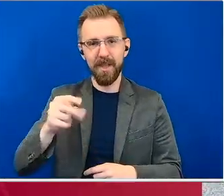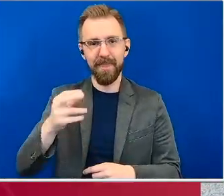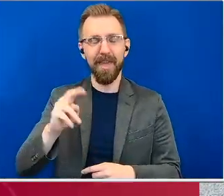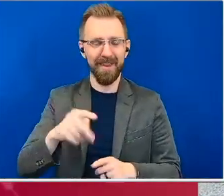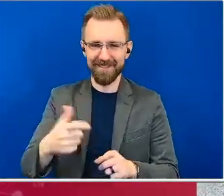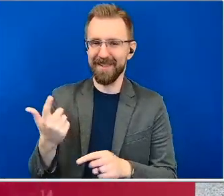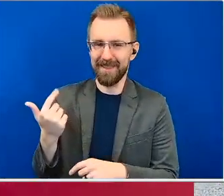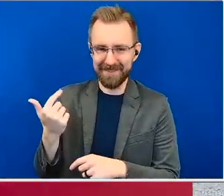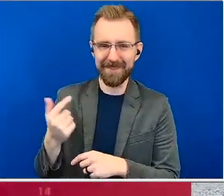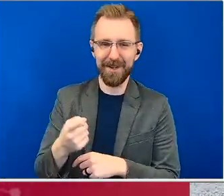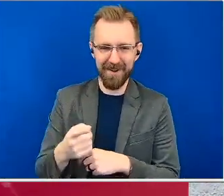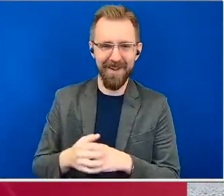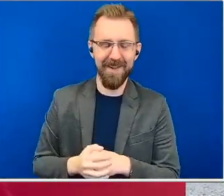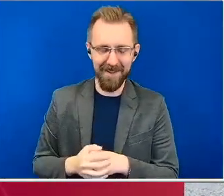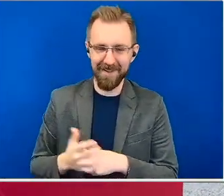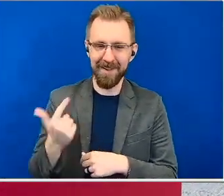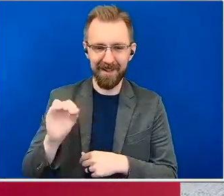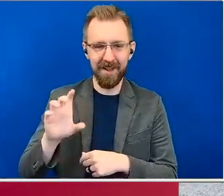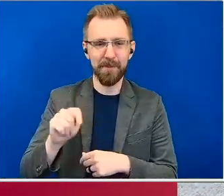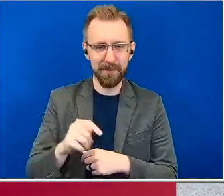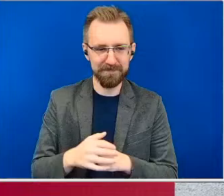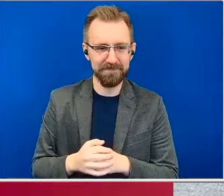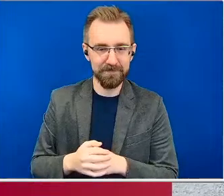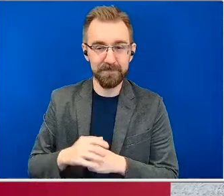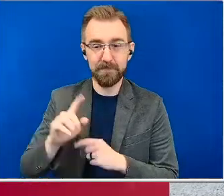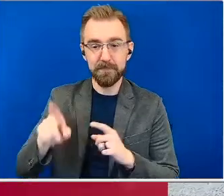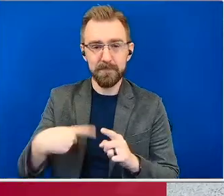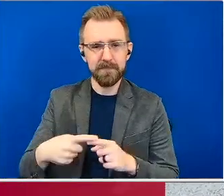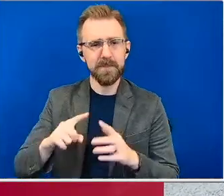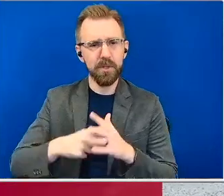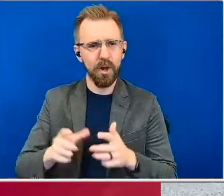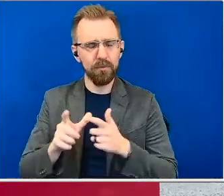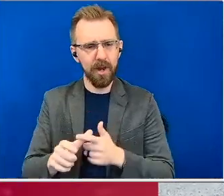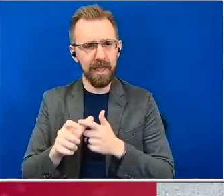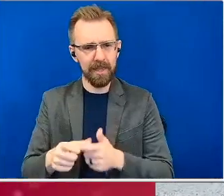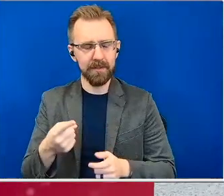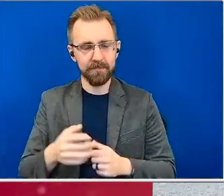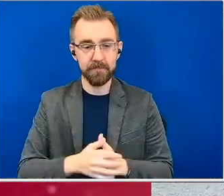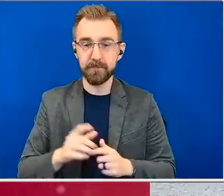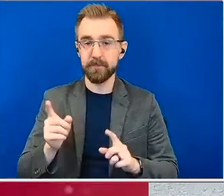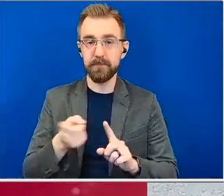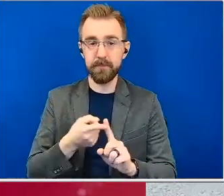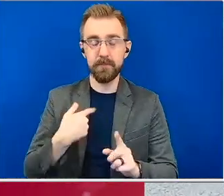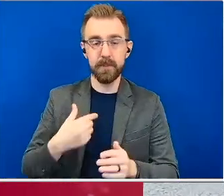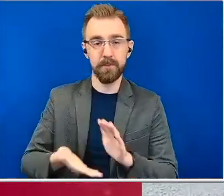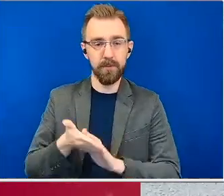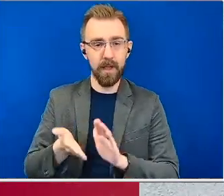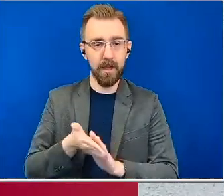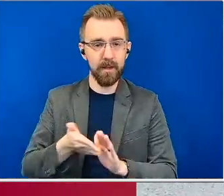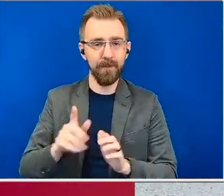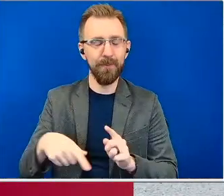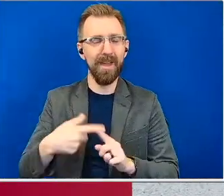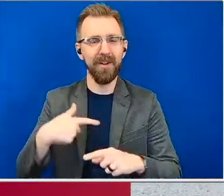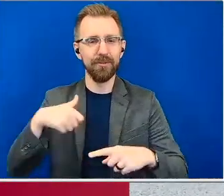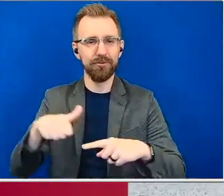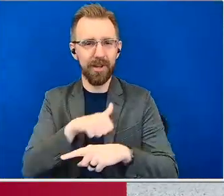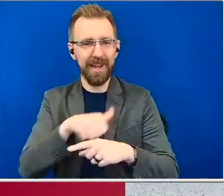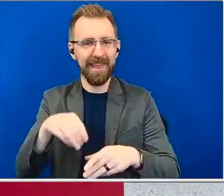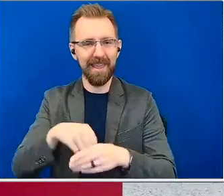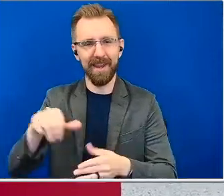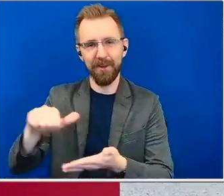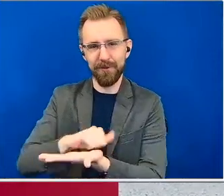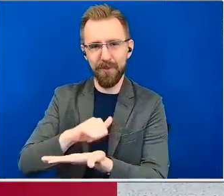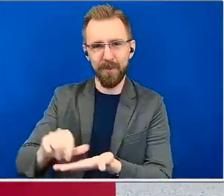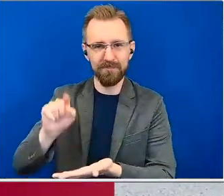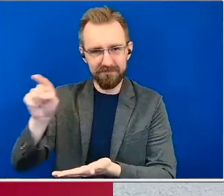was last October. When did you start running marathons? The first marathon I ran was when I was in training. I trained in New York. So I ran the